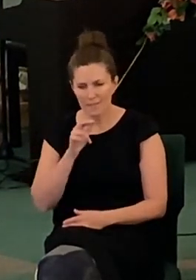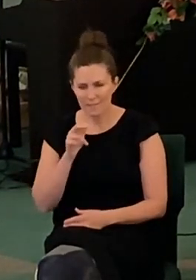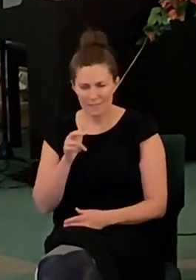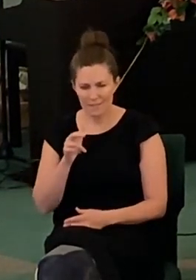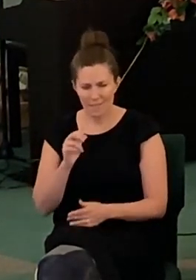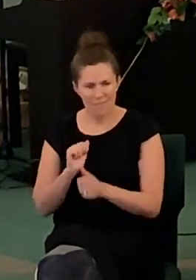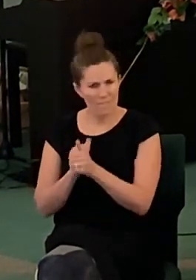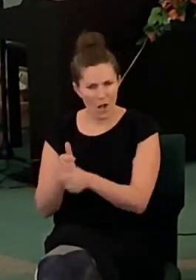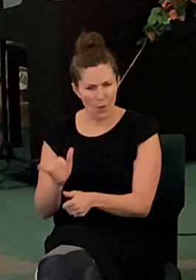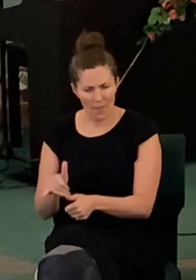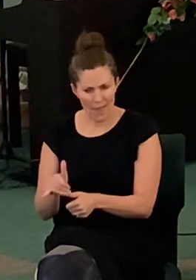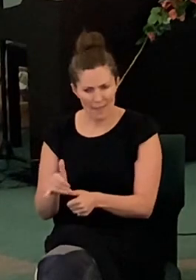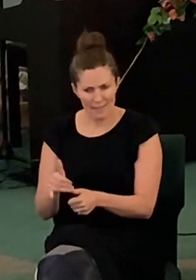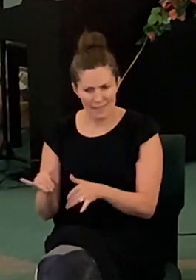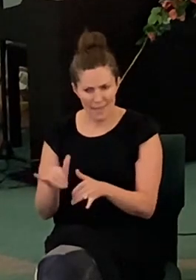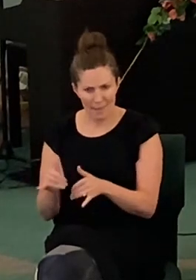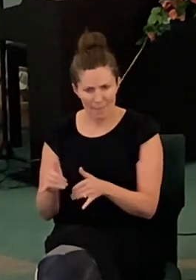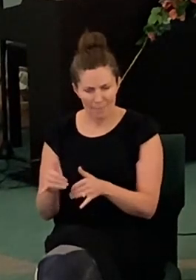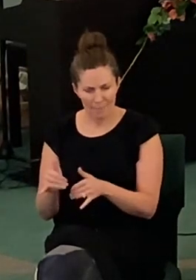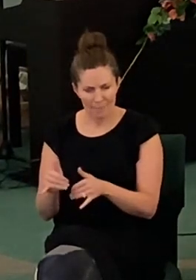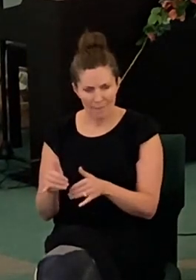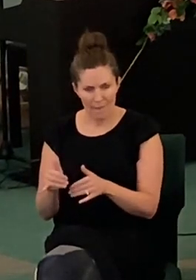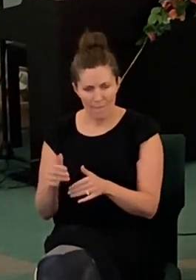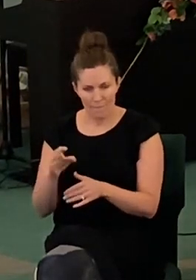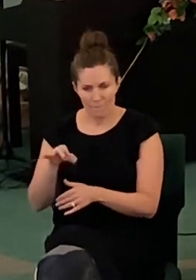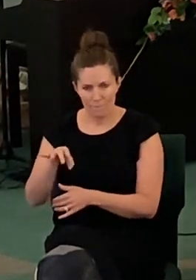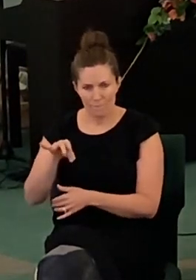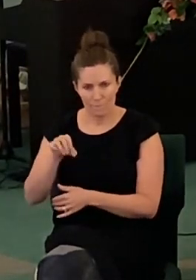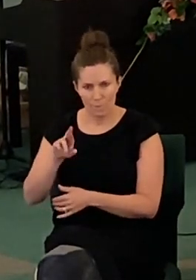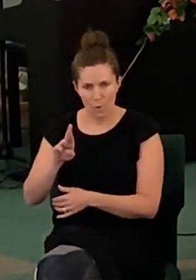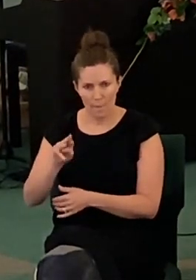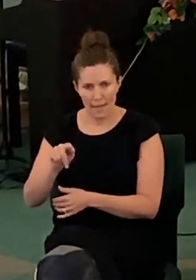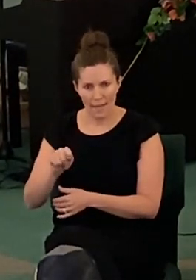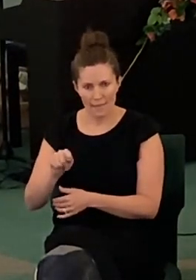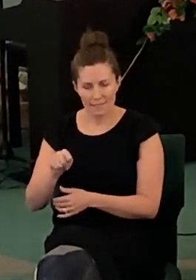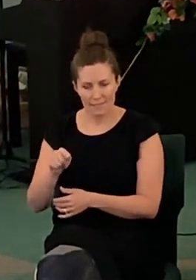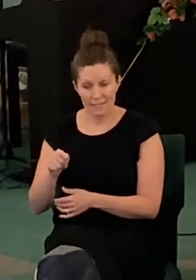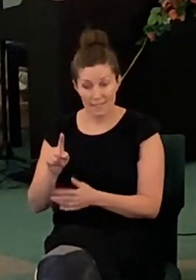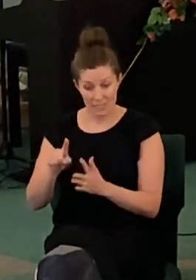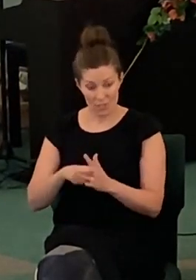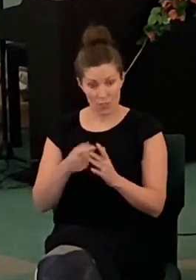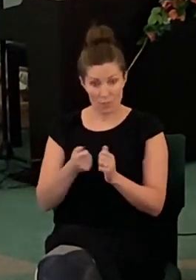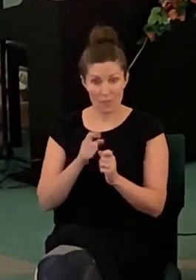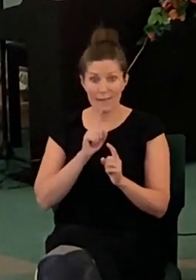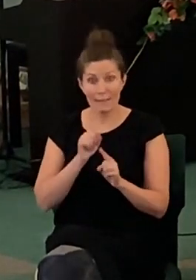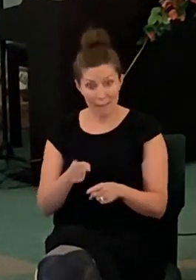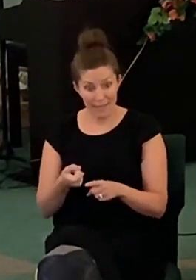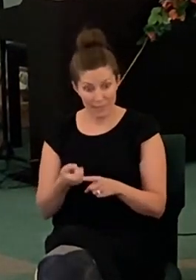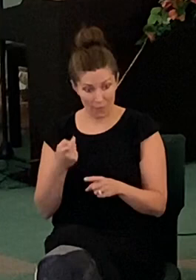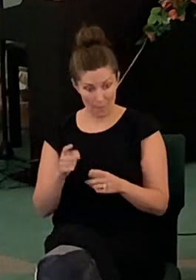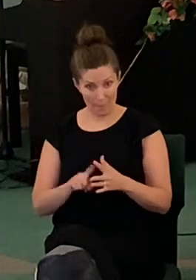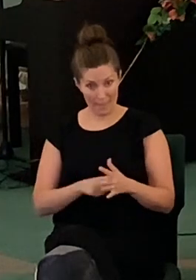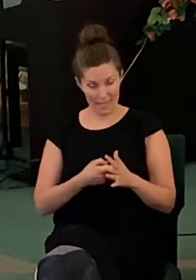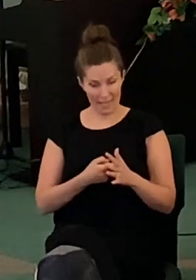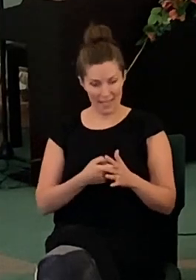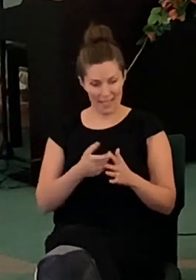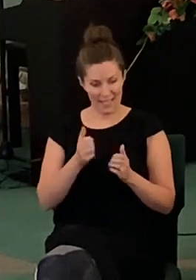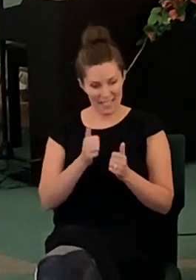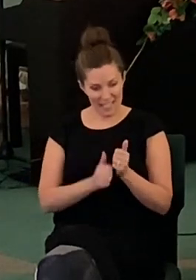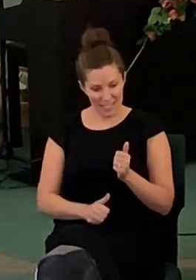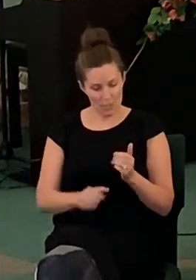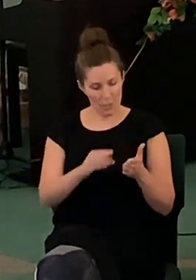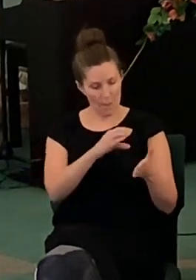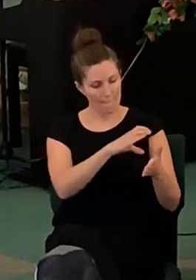format. He starts out with commands right from the beginning. Every paragraph in the book of